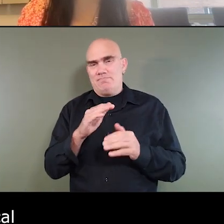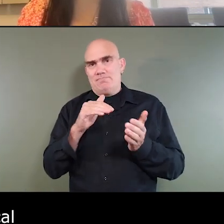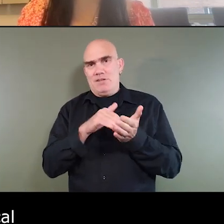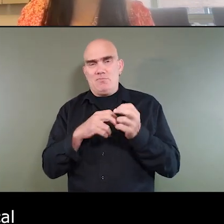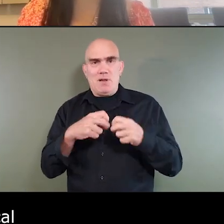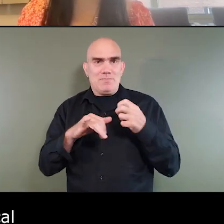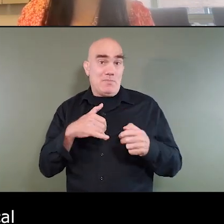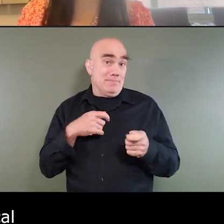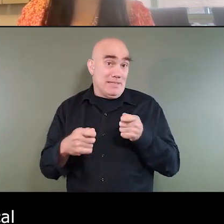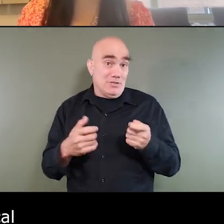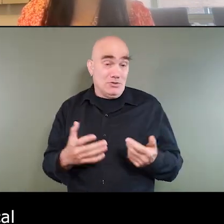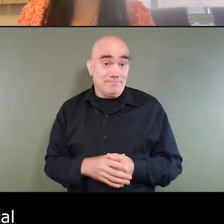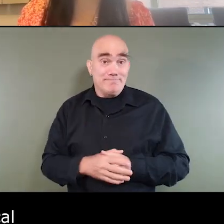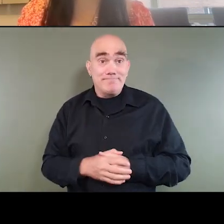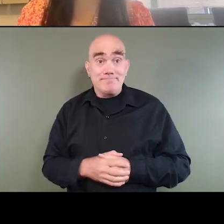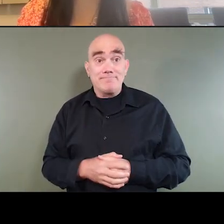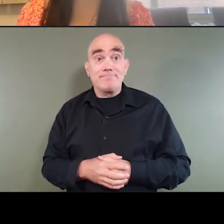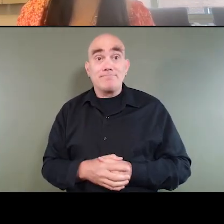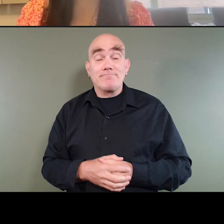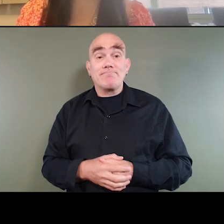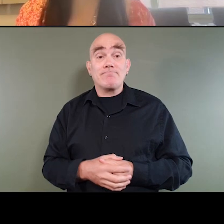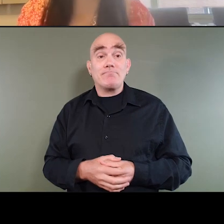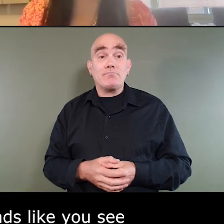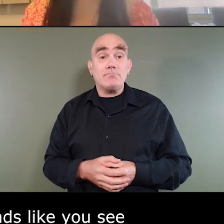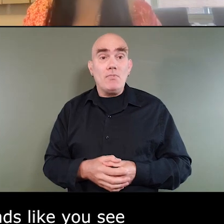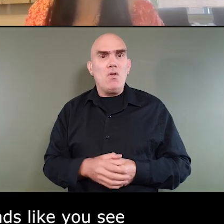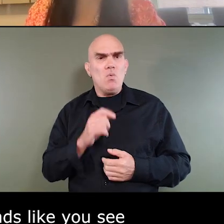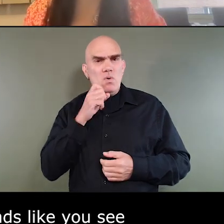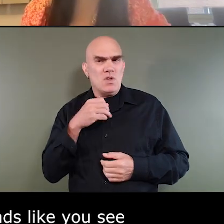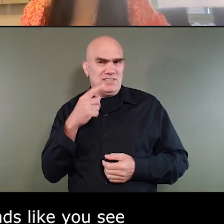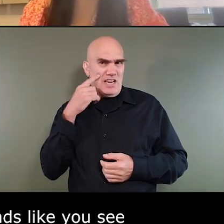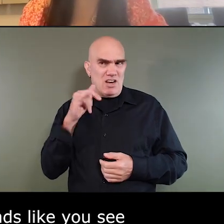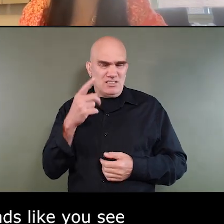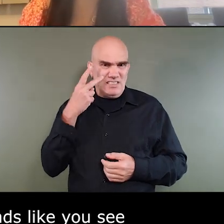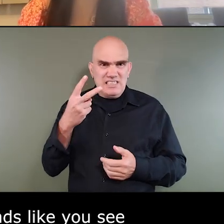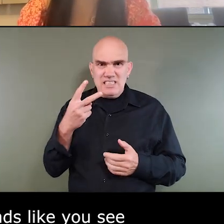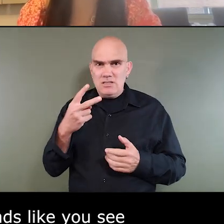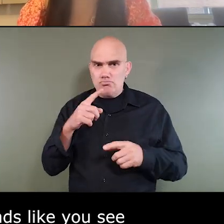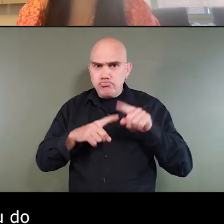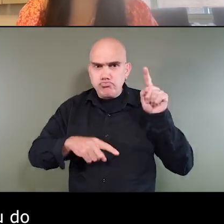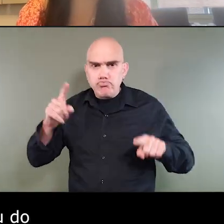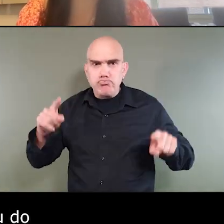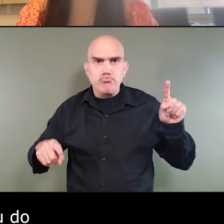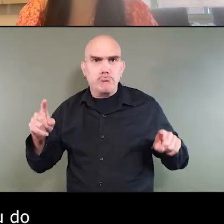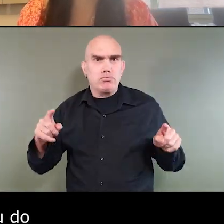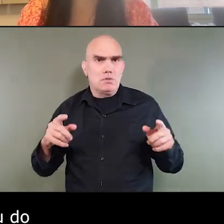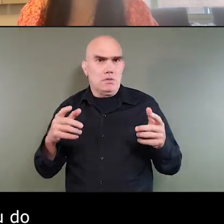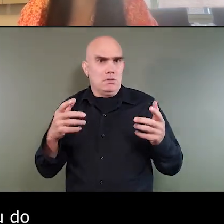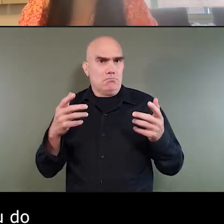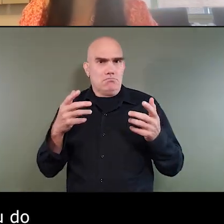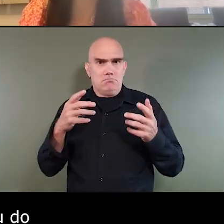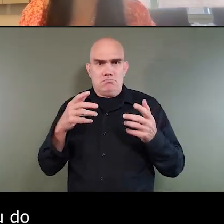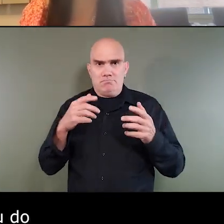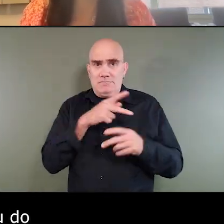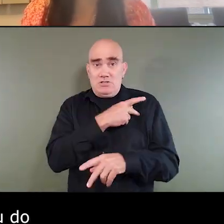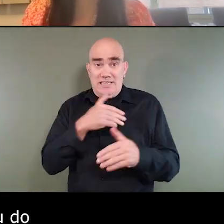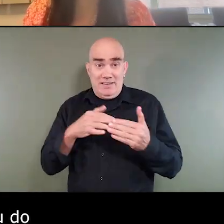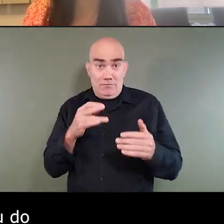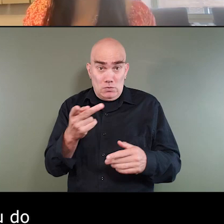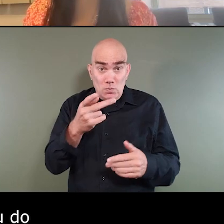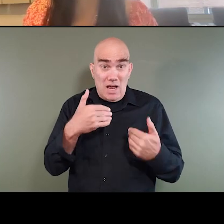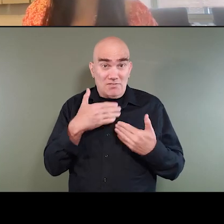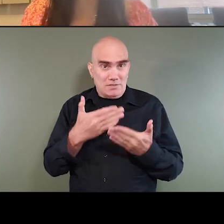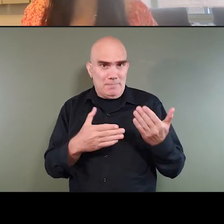their medical problems that we manage. Cool. So it sounds like you see a wide variety of different people, even if you do have